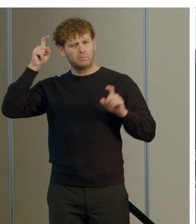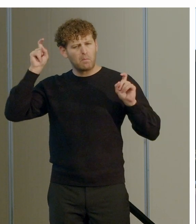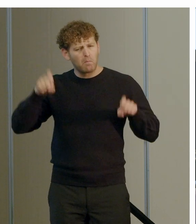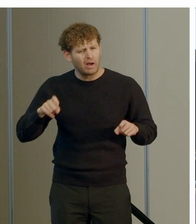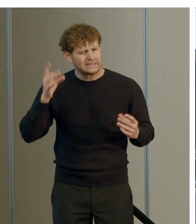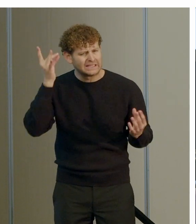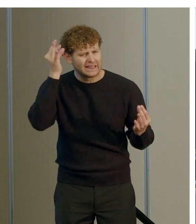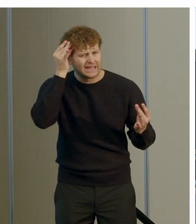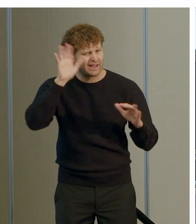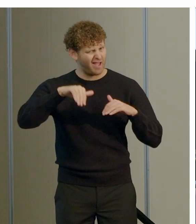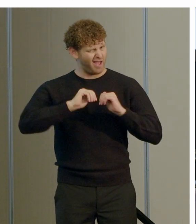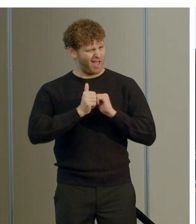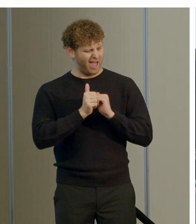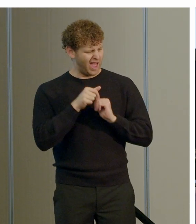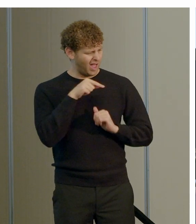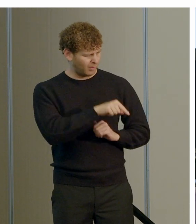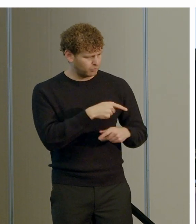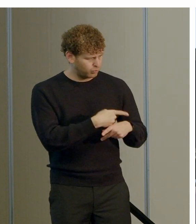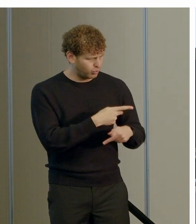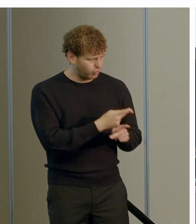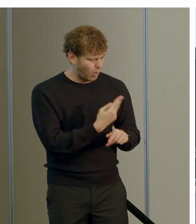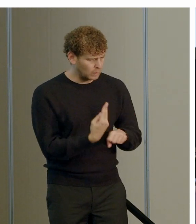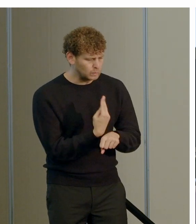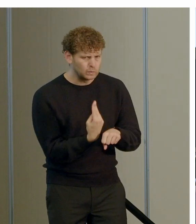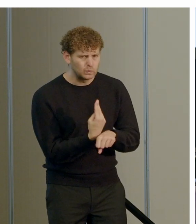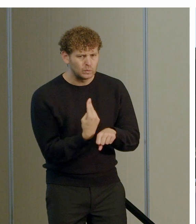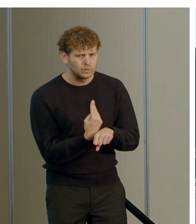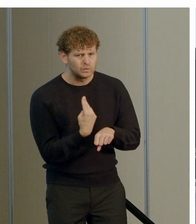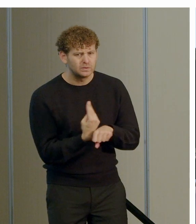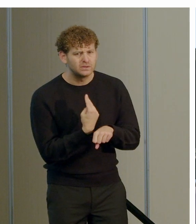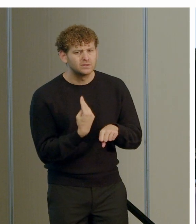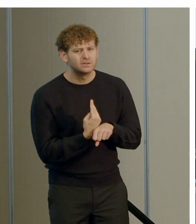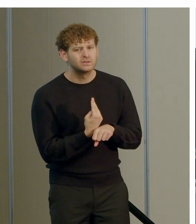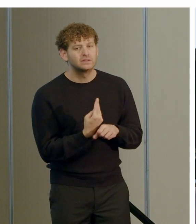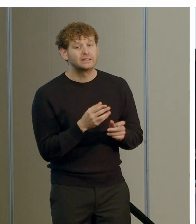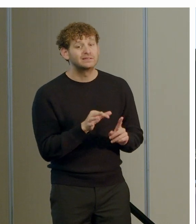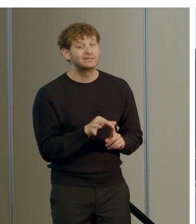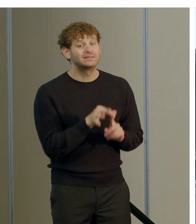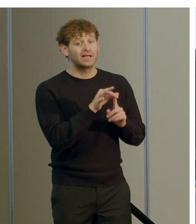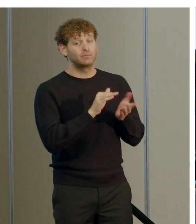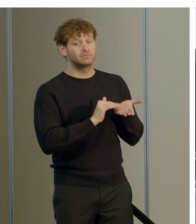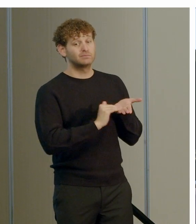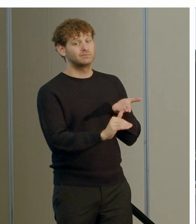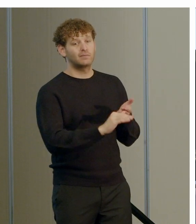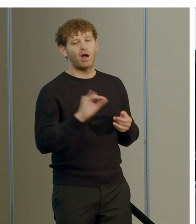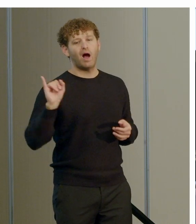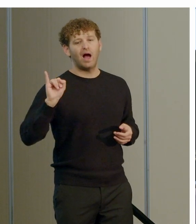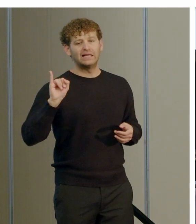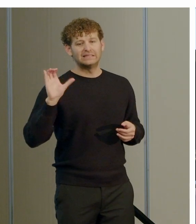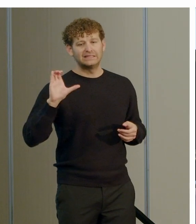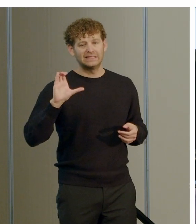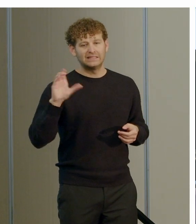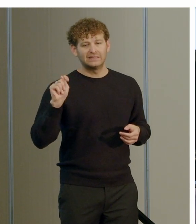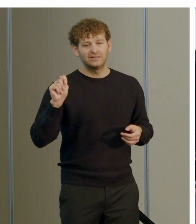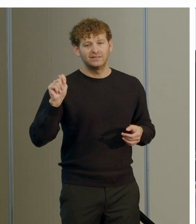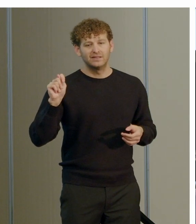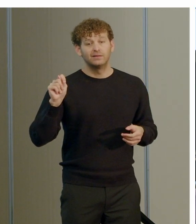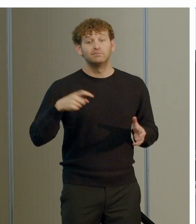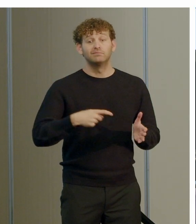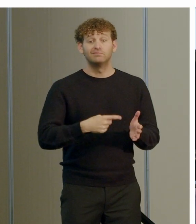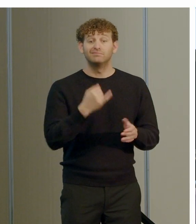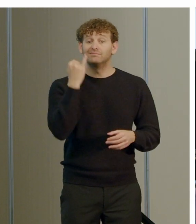is that ICT, information and communication technology, that you're acquiring incidental to a contract.